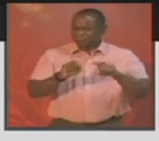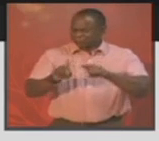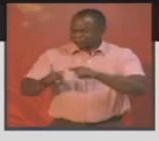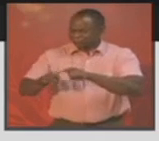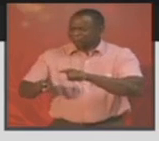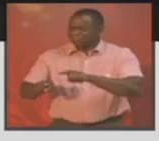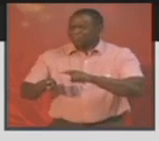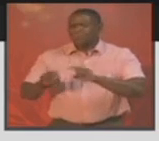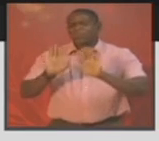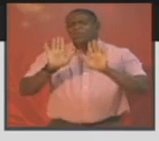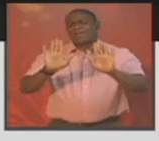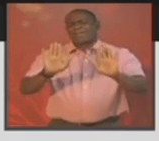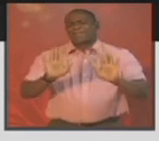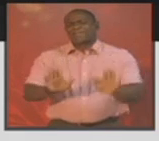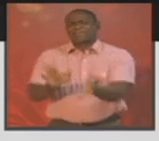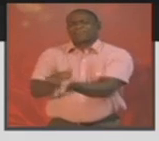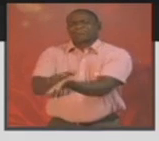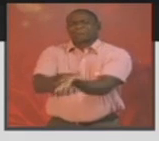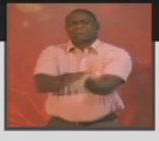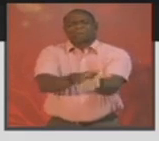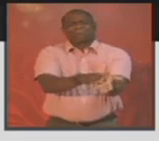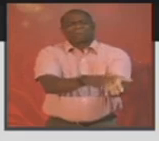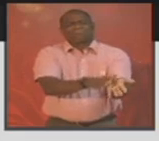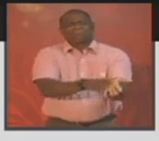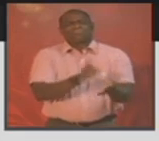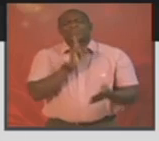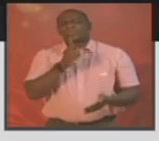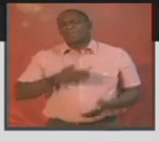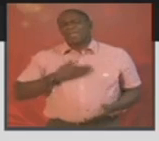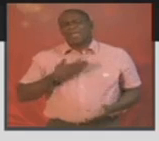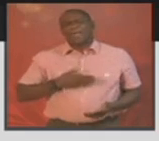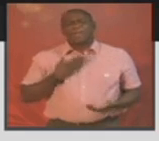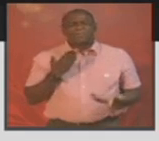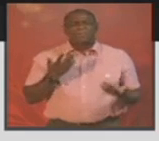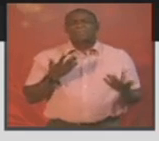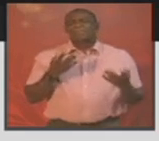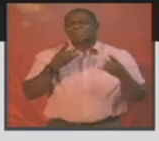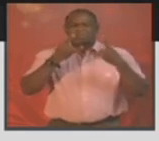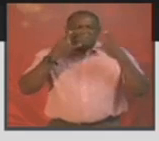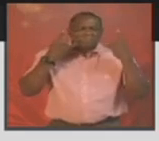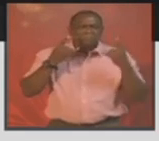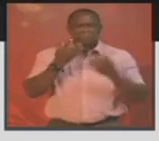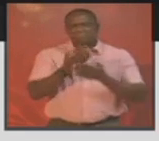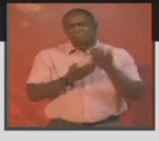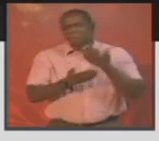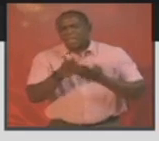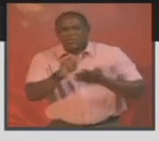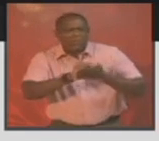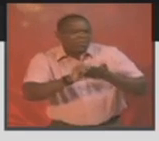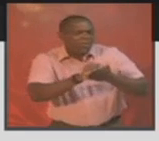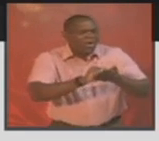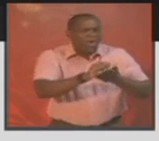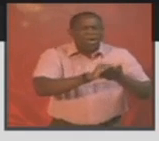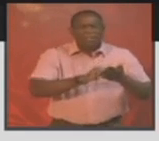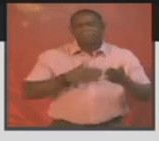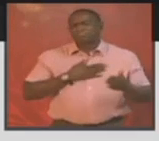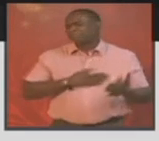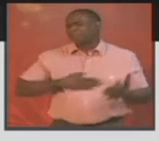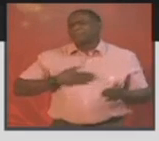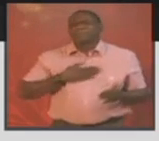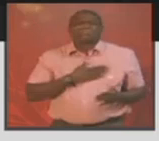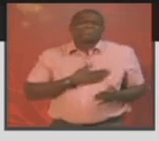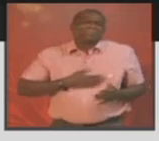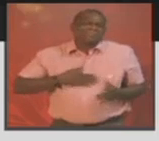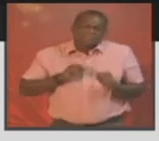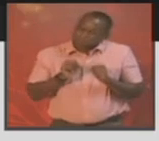the risk of spread. The physical distancing, the mask wearing, the hand hygiene, all of this is continuing to do its part in keeping the rate